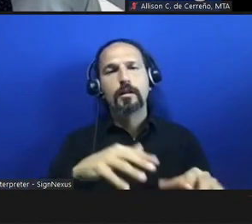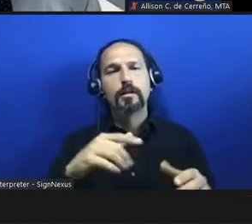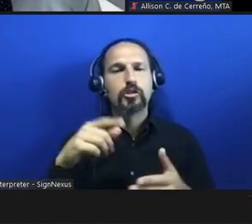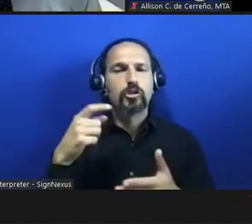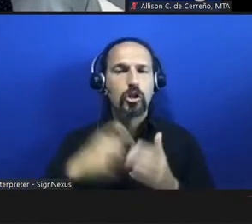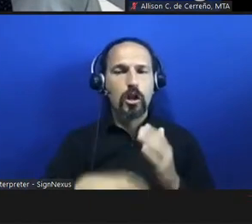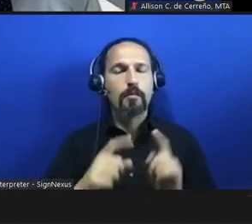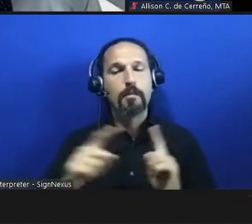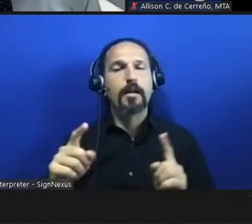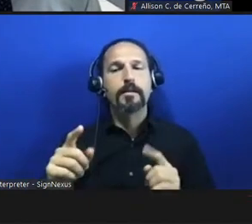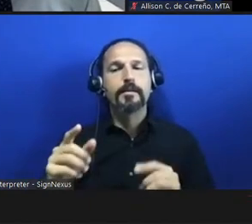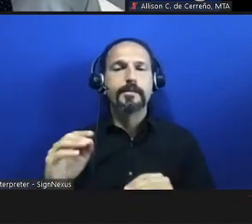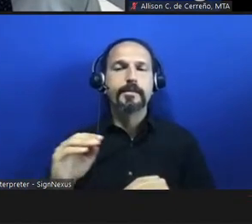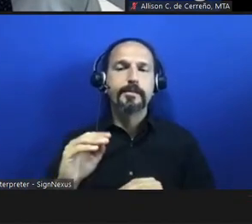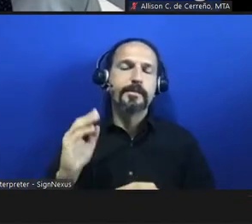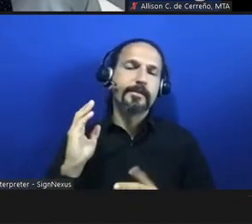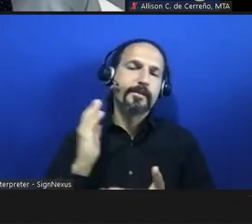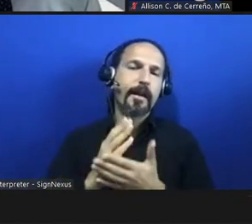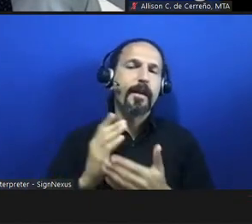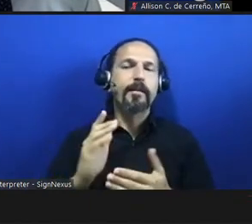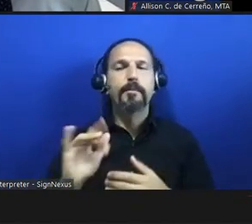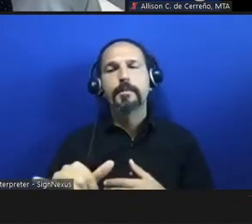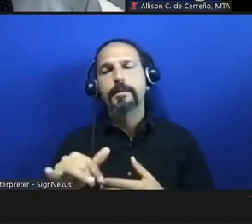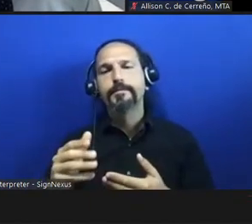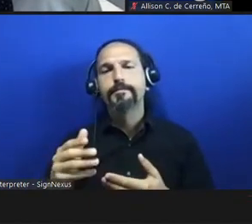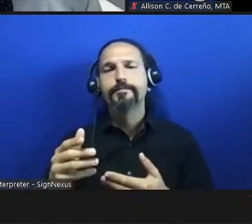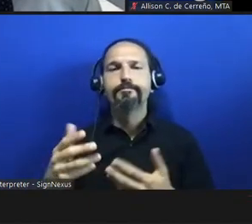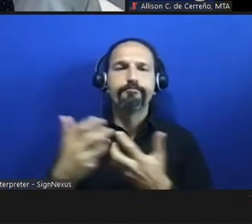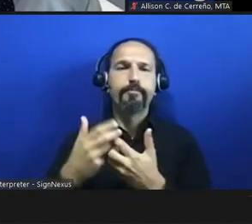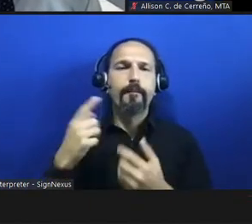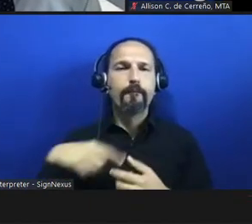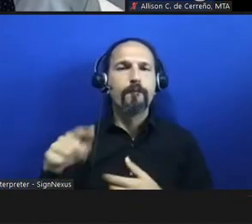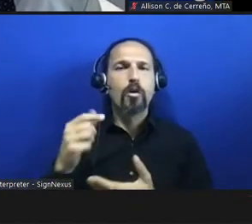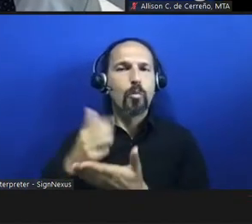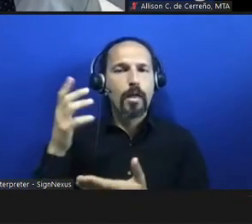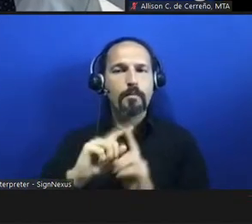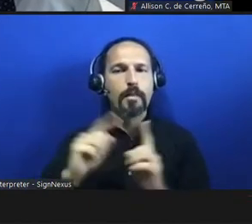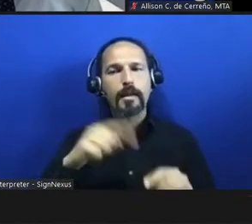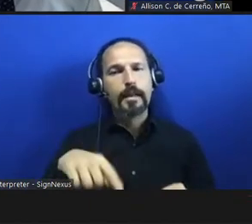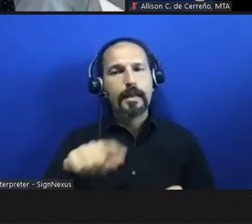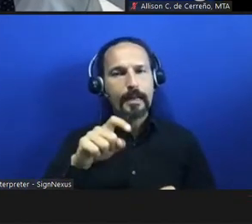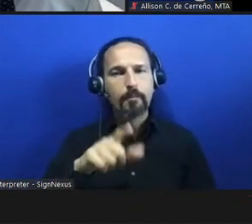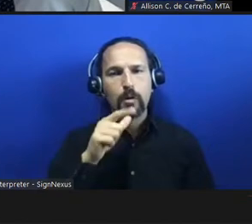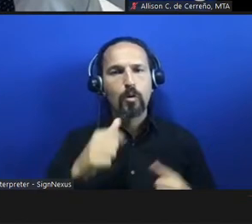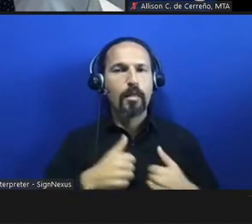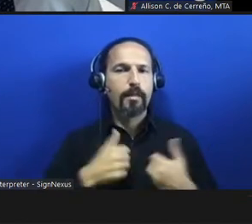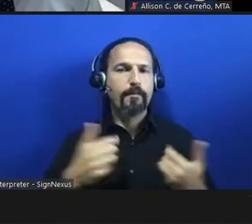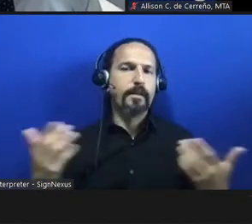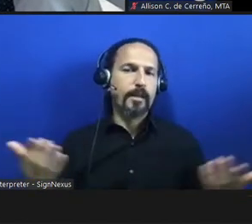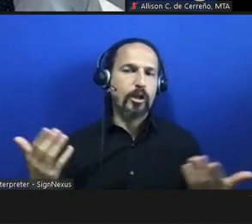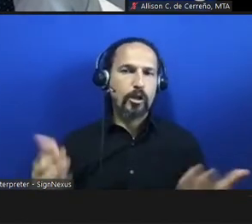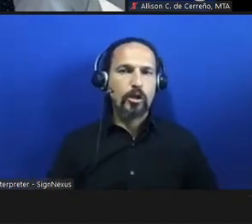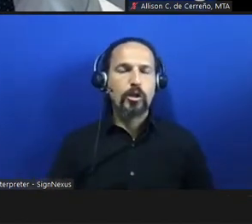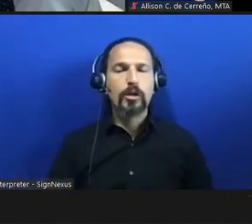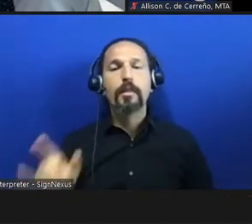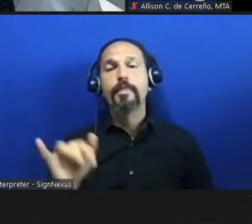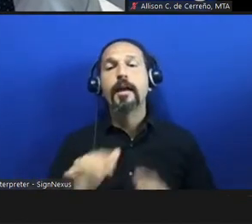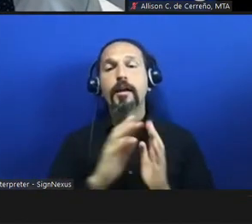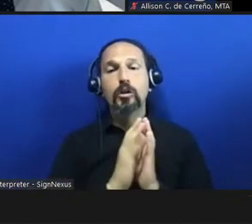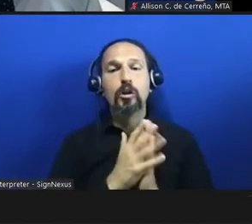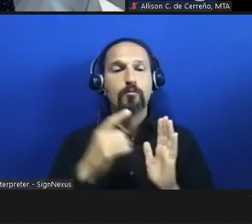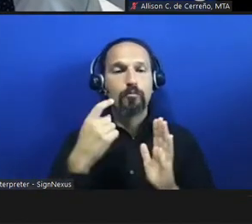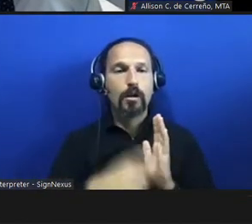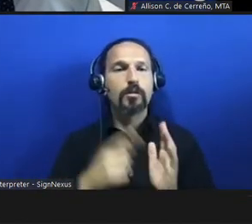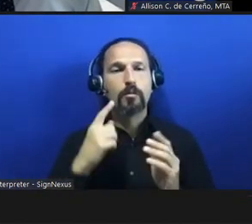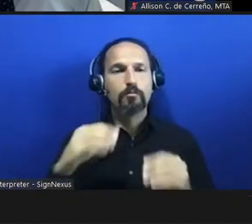stop catering to a small minority of wealthy commuters and have our city reflect the actual needs of the people who live here congestion pricing